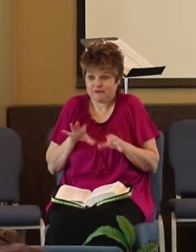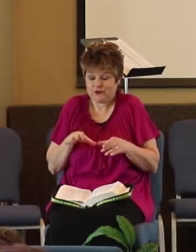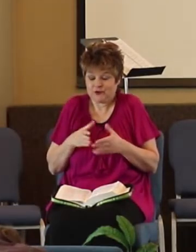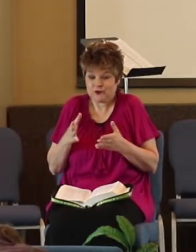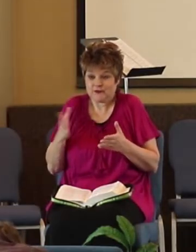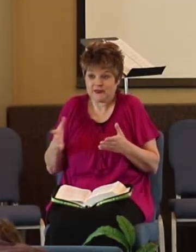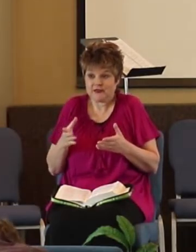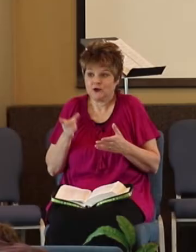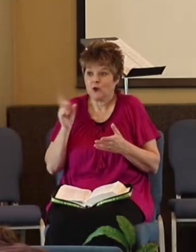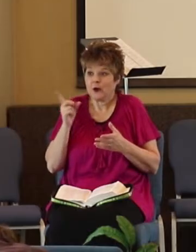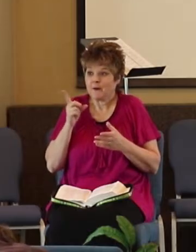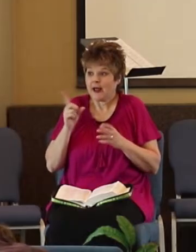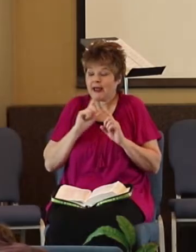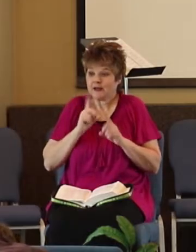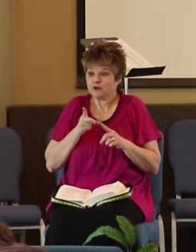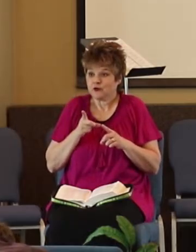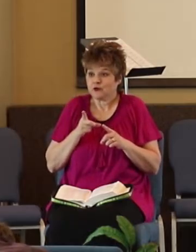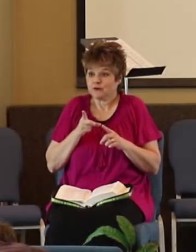you know where I get my answer from?